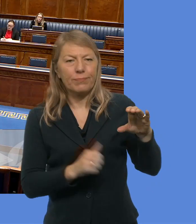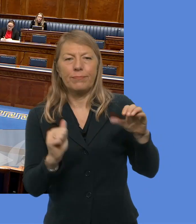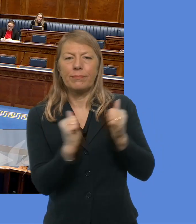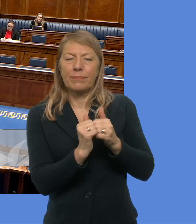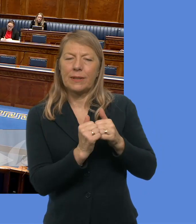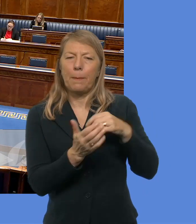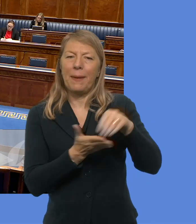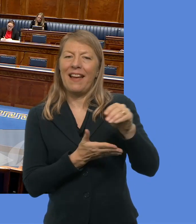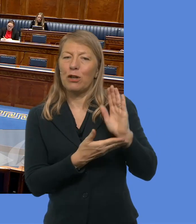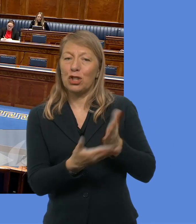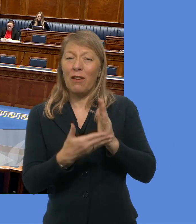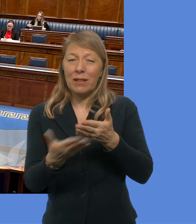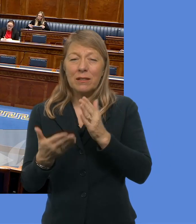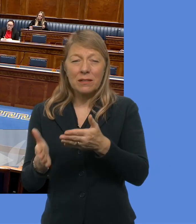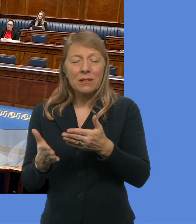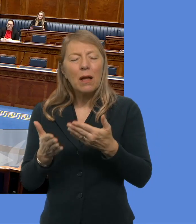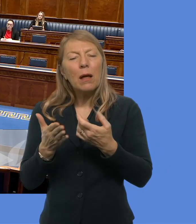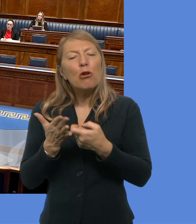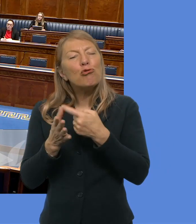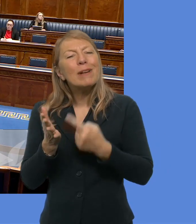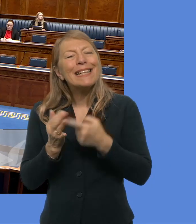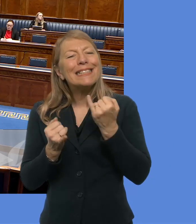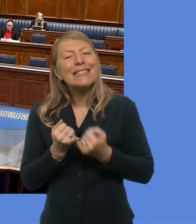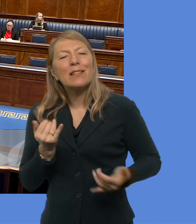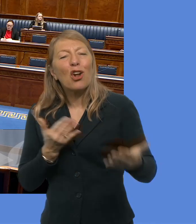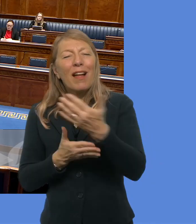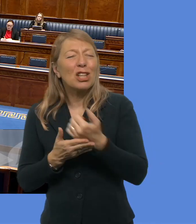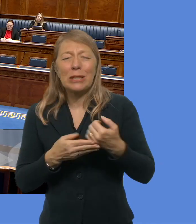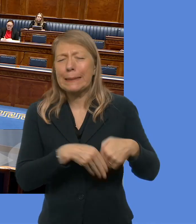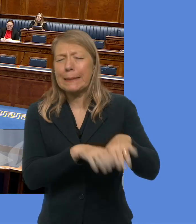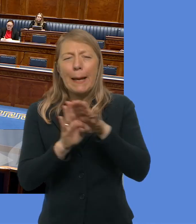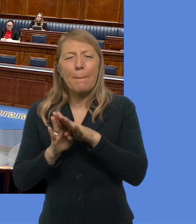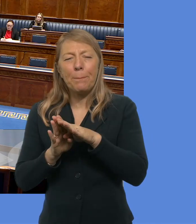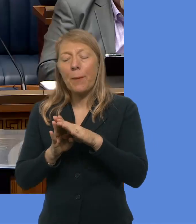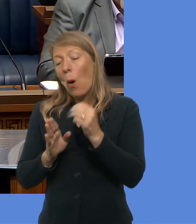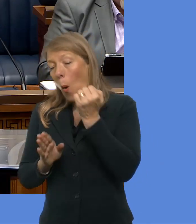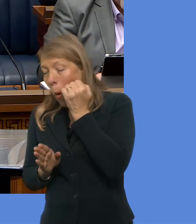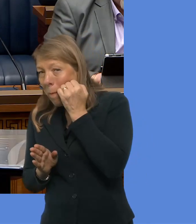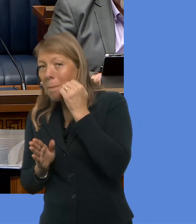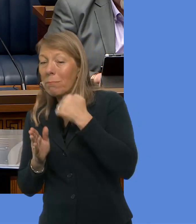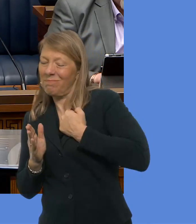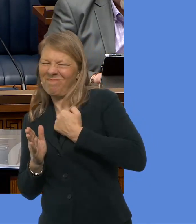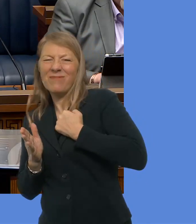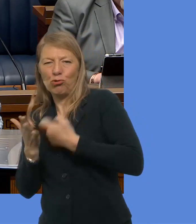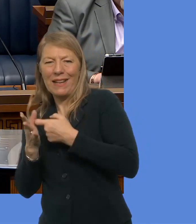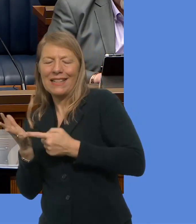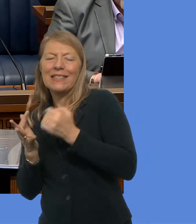for all ratepayers, regardless of whether they are domestic or non-domestic, and regardless of